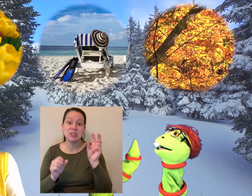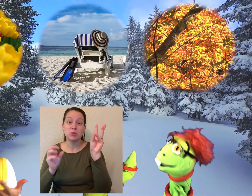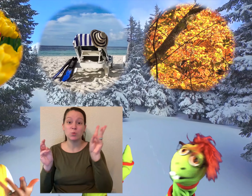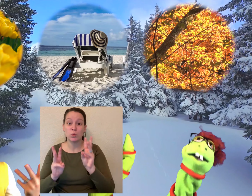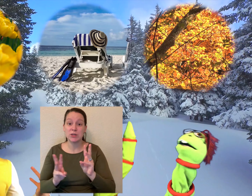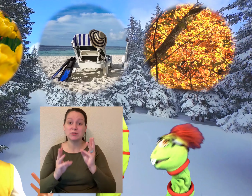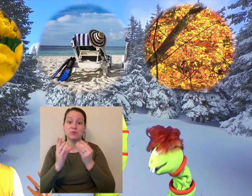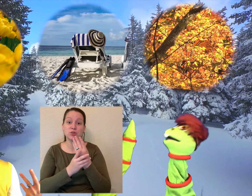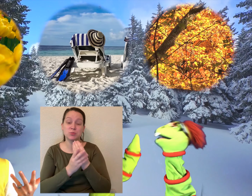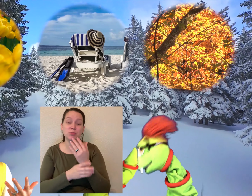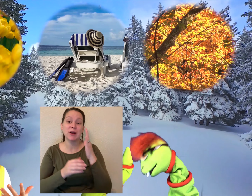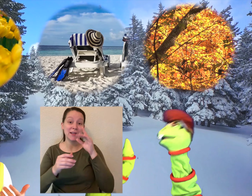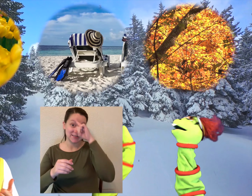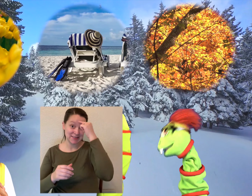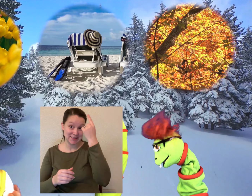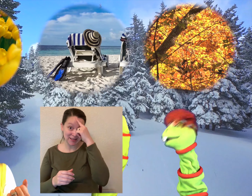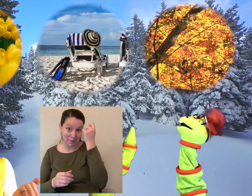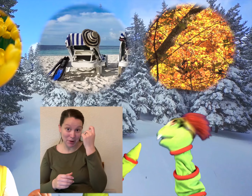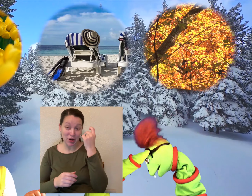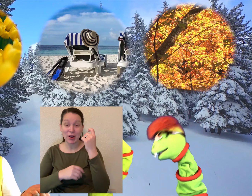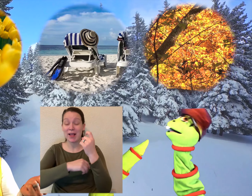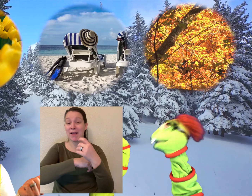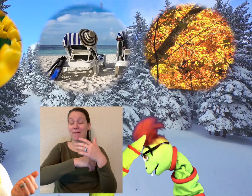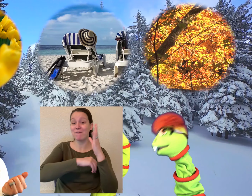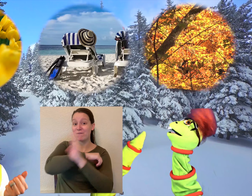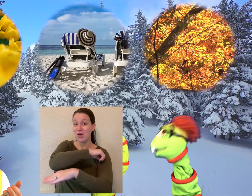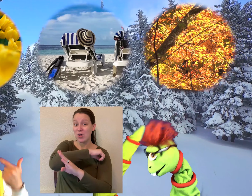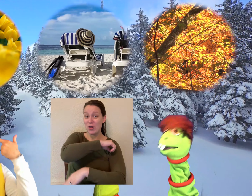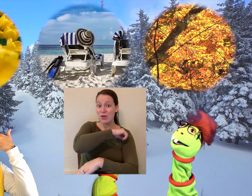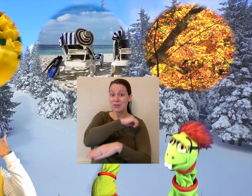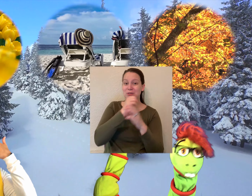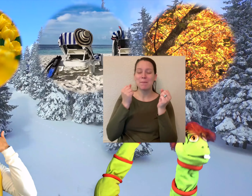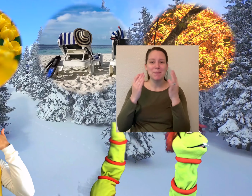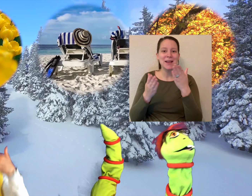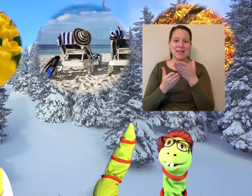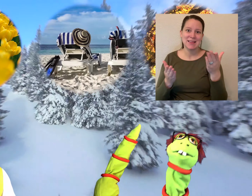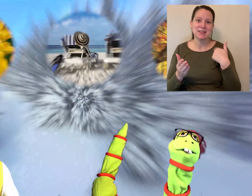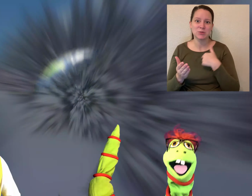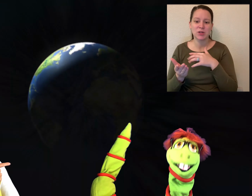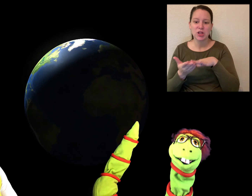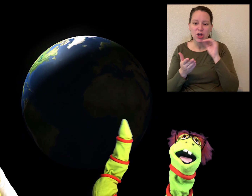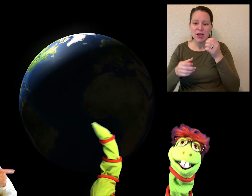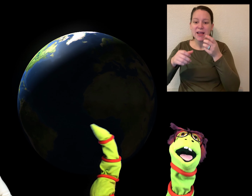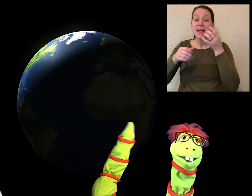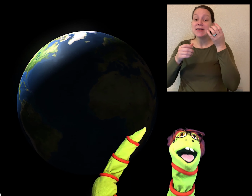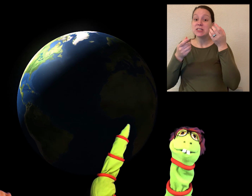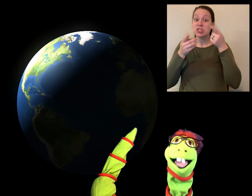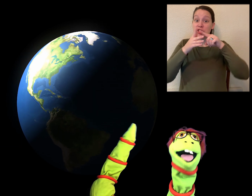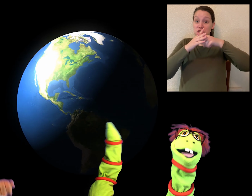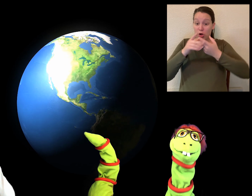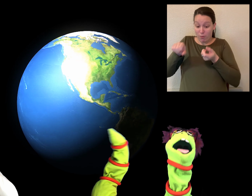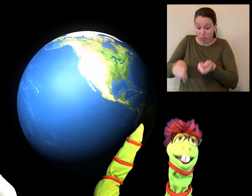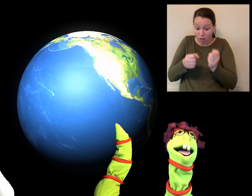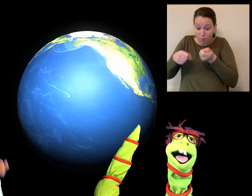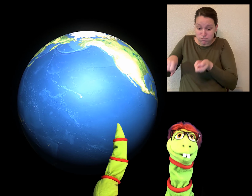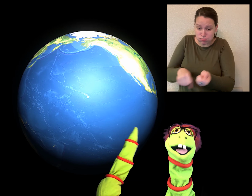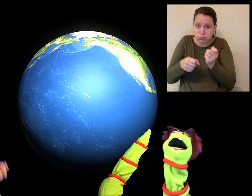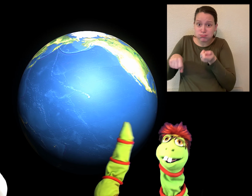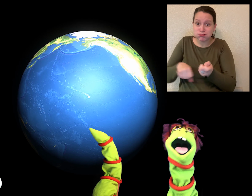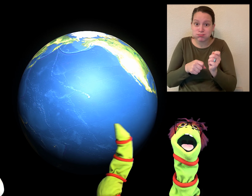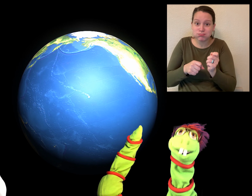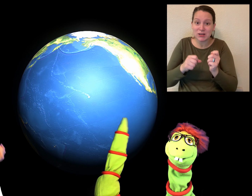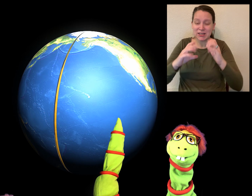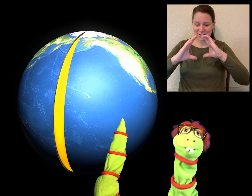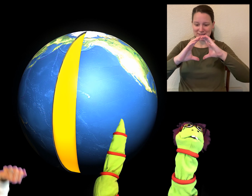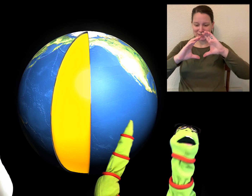fall Earth has so many things to learn about Let's try and learn them all If you dig real deep, you'll go beneath